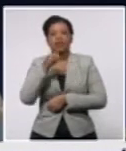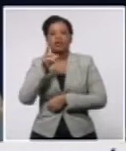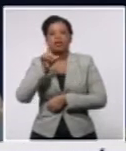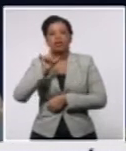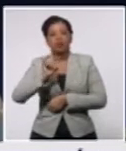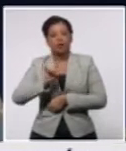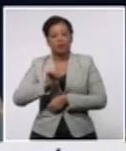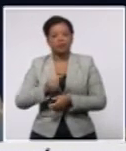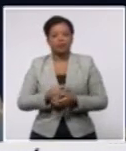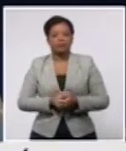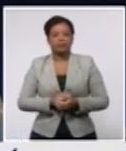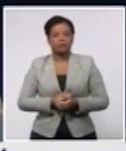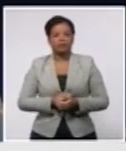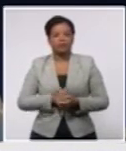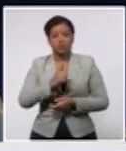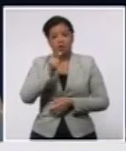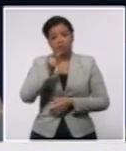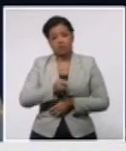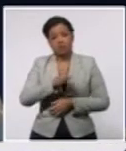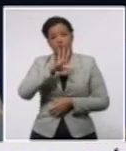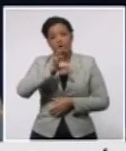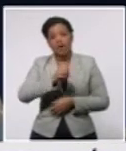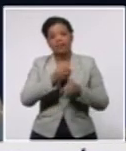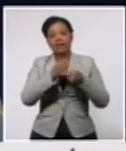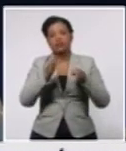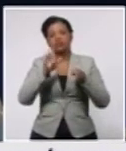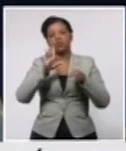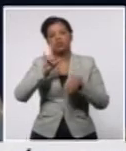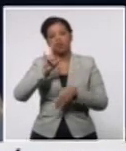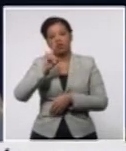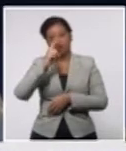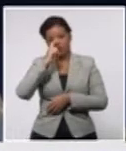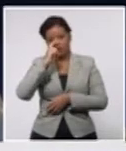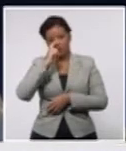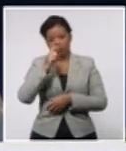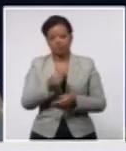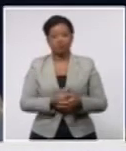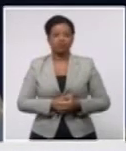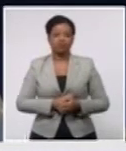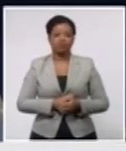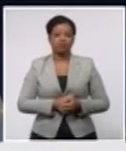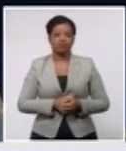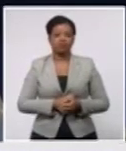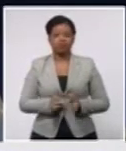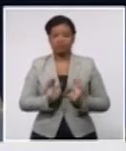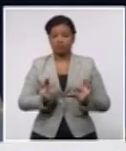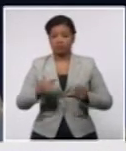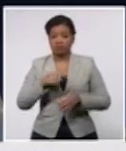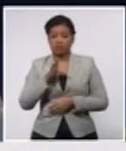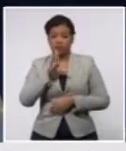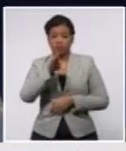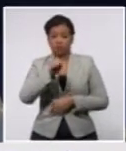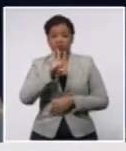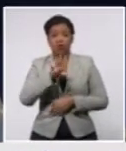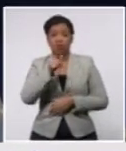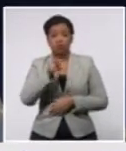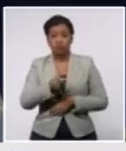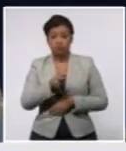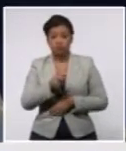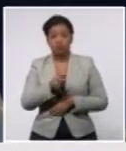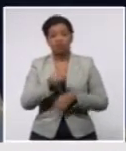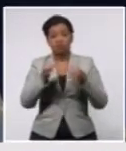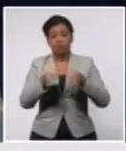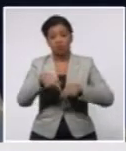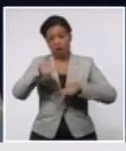they were confirmed case contacts. There was one case from 20 to 39 years and one from 40 to 59 years of